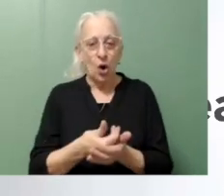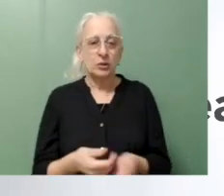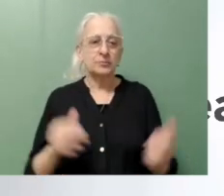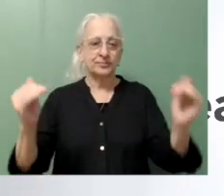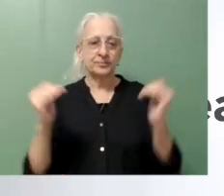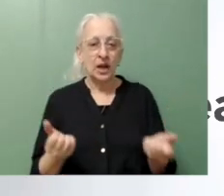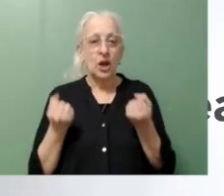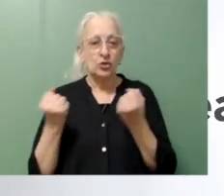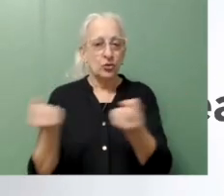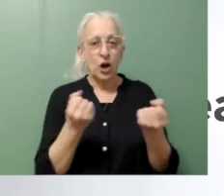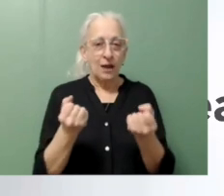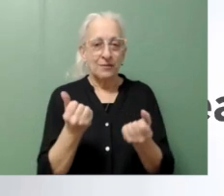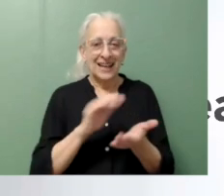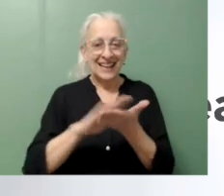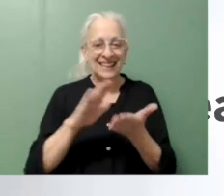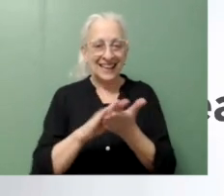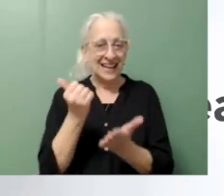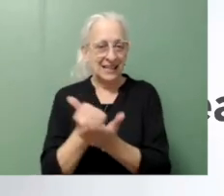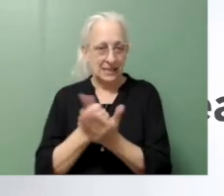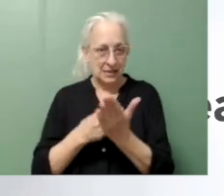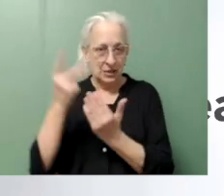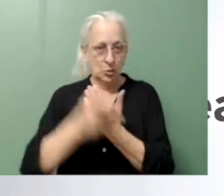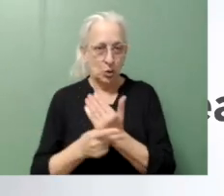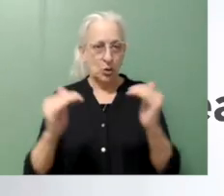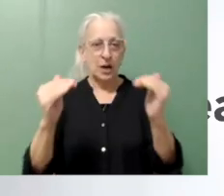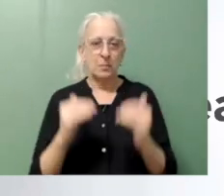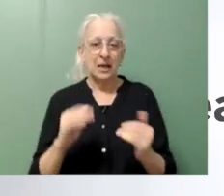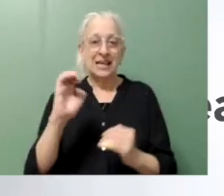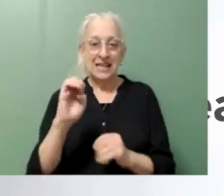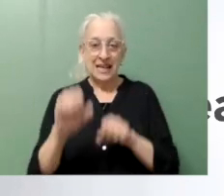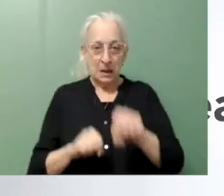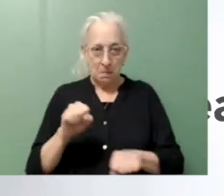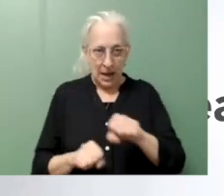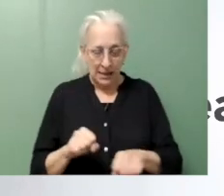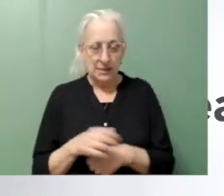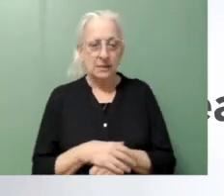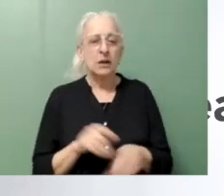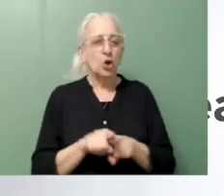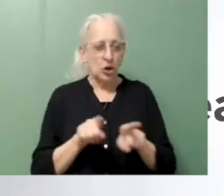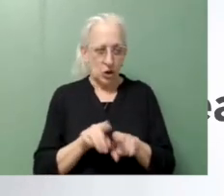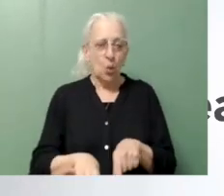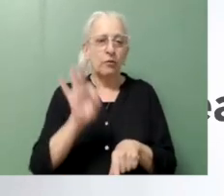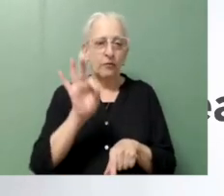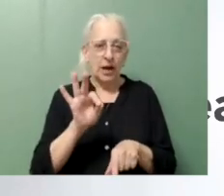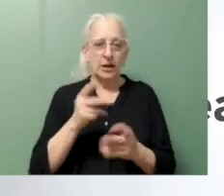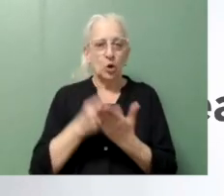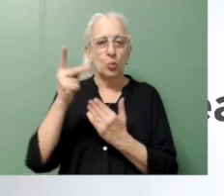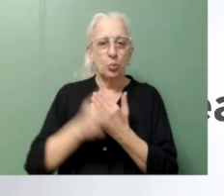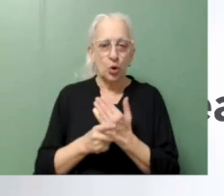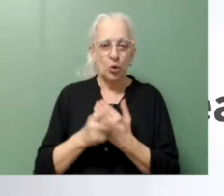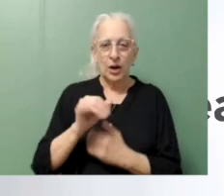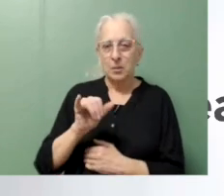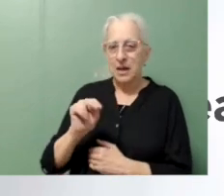and e-bikes. You'll also find program insights and our eligible